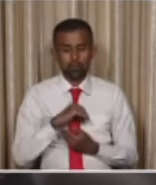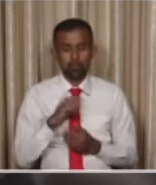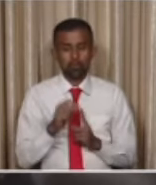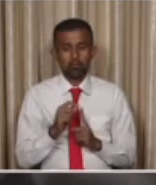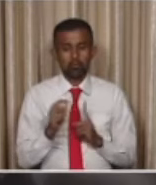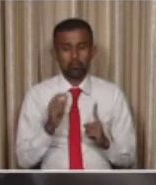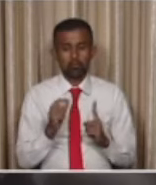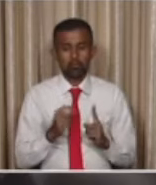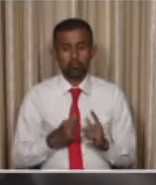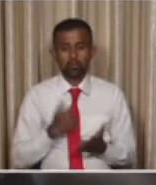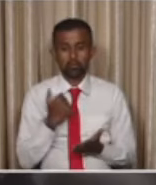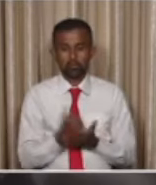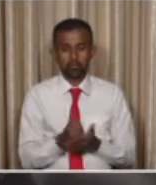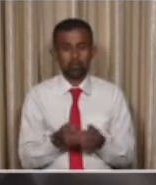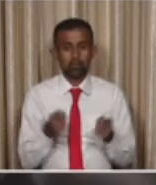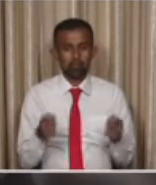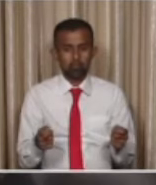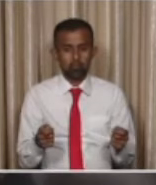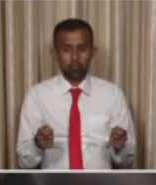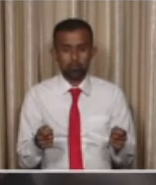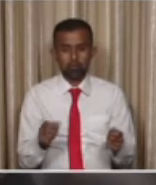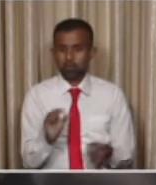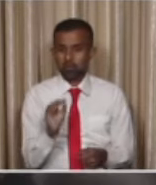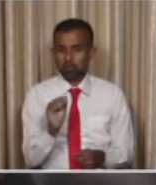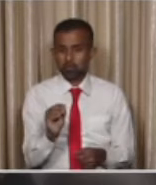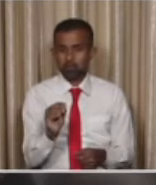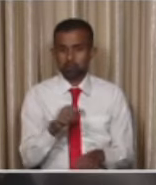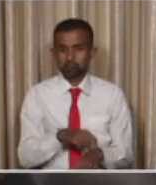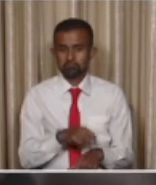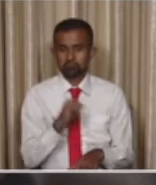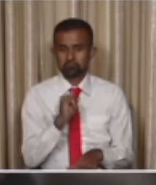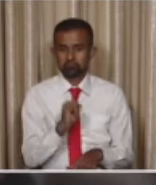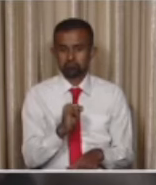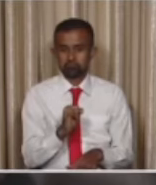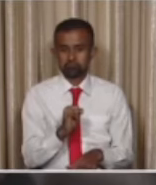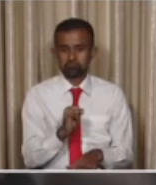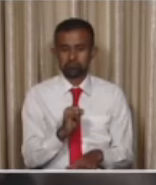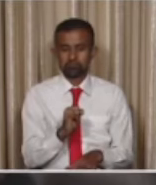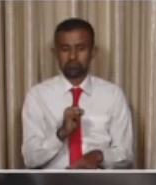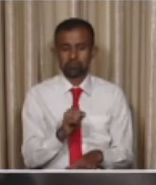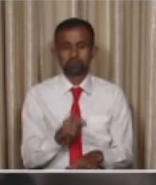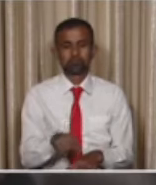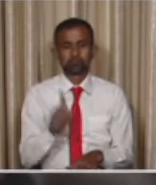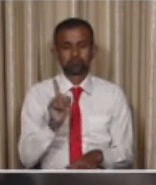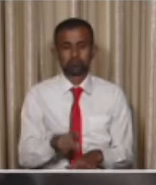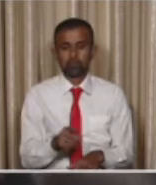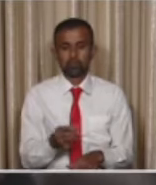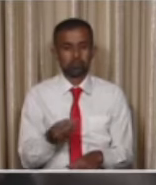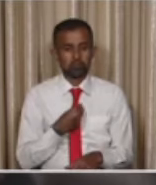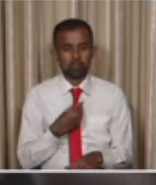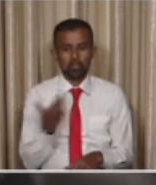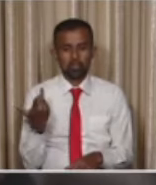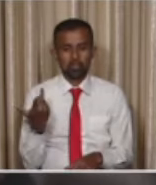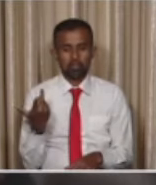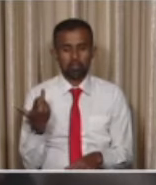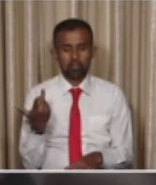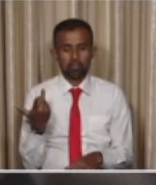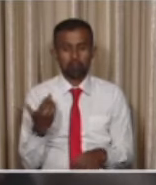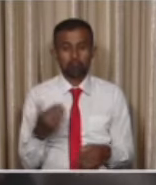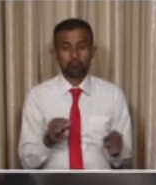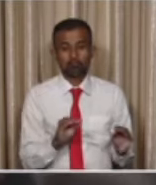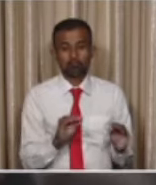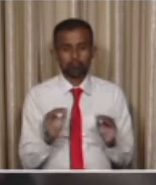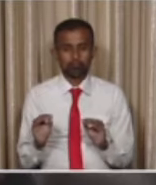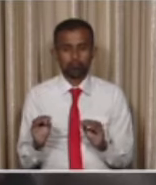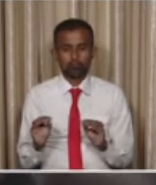Unfortunately, that didn't see the light of day, and then there was a change. I brought the bill all over again a